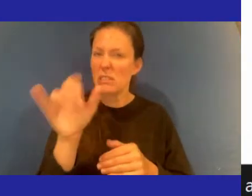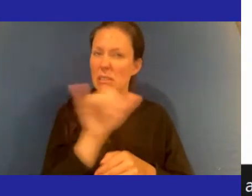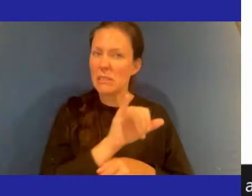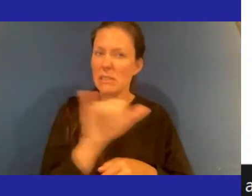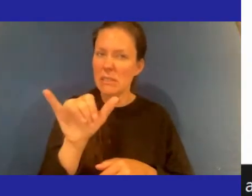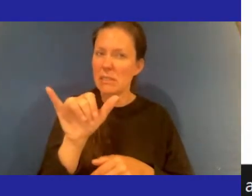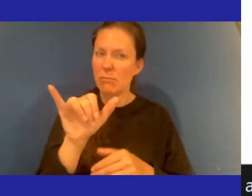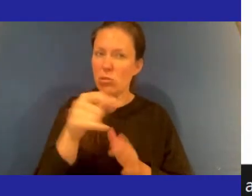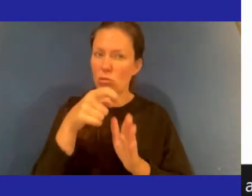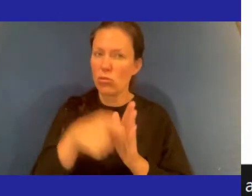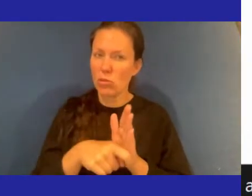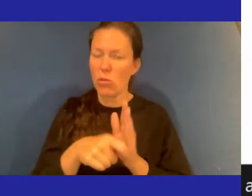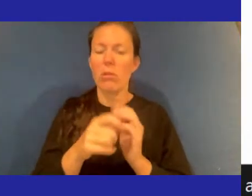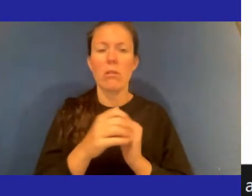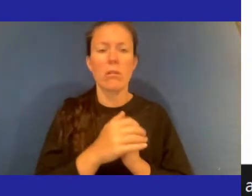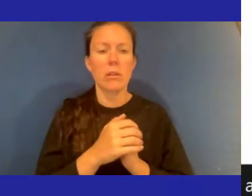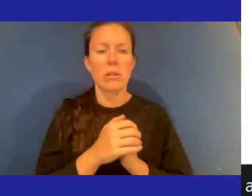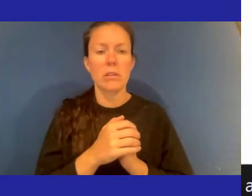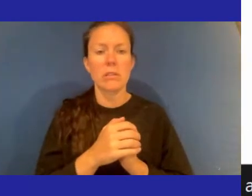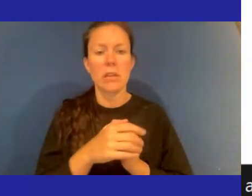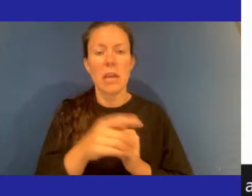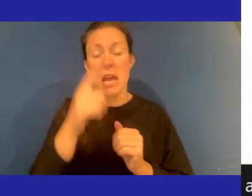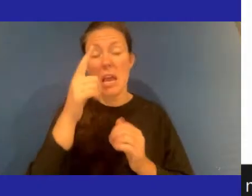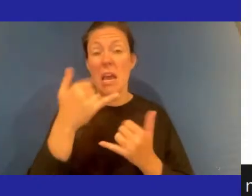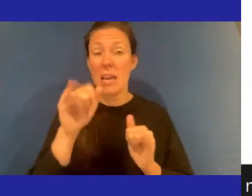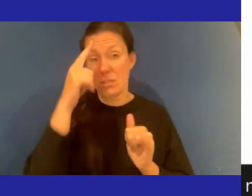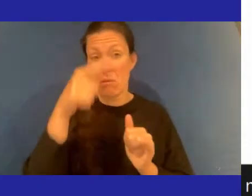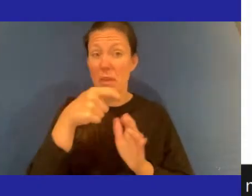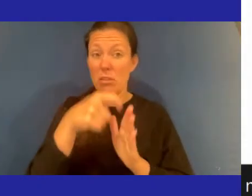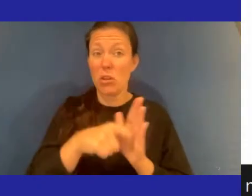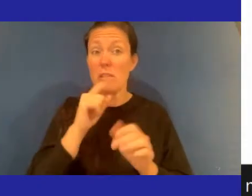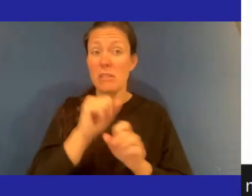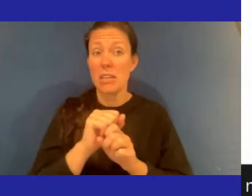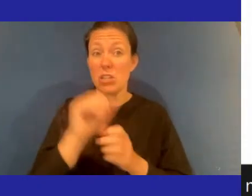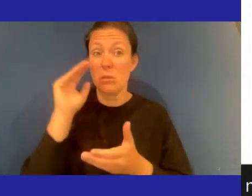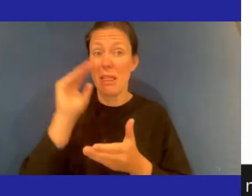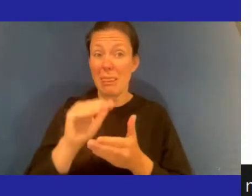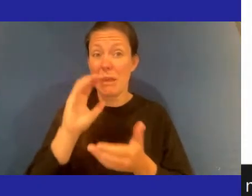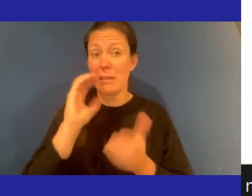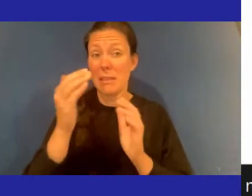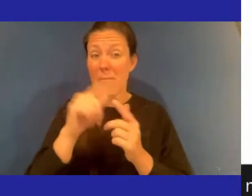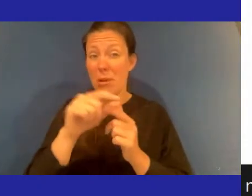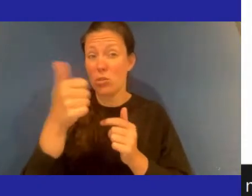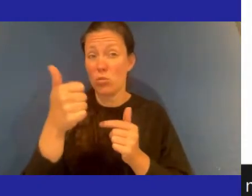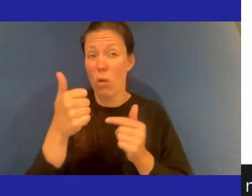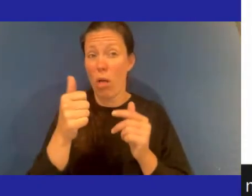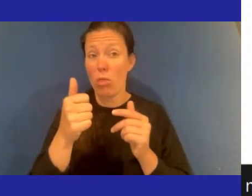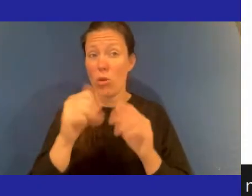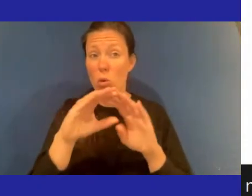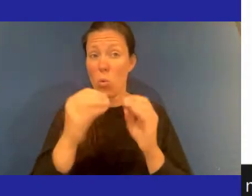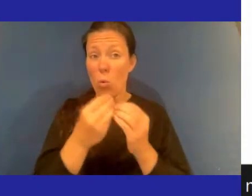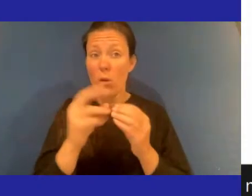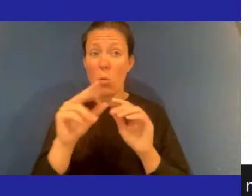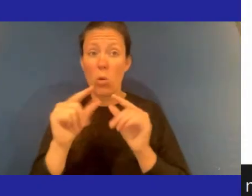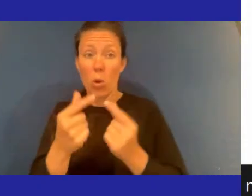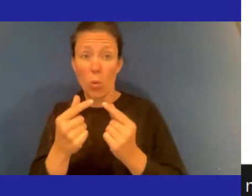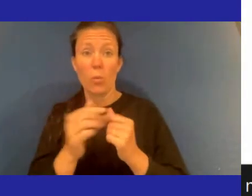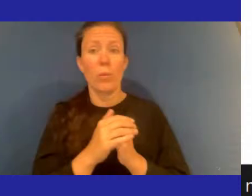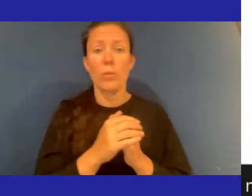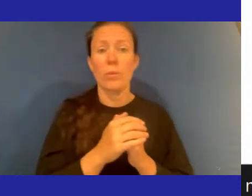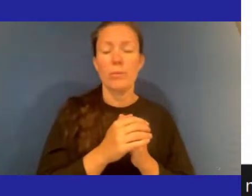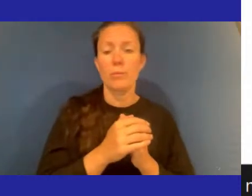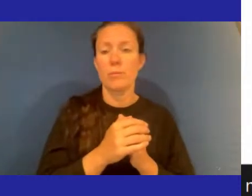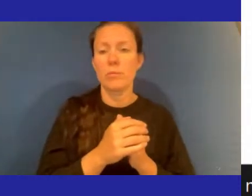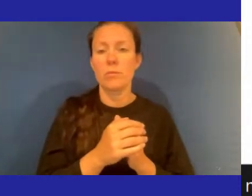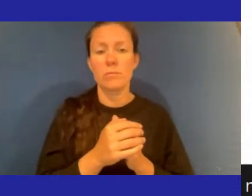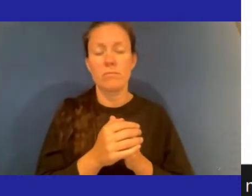other management services organizations that own and operate physician groups. So I think that overhead is